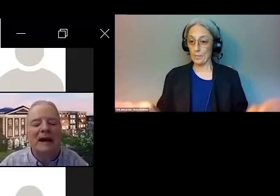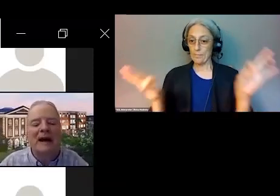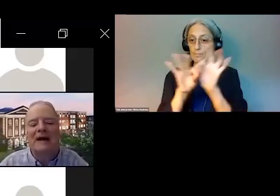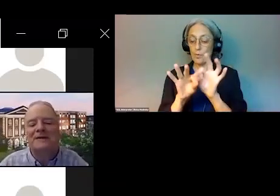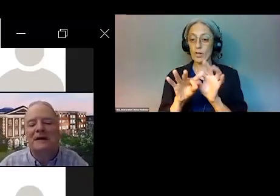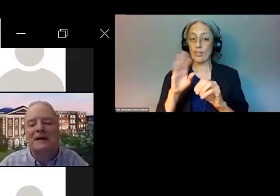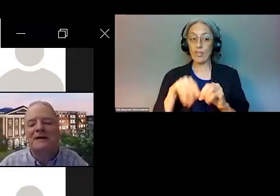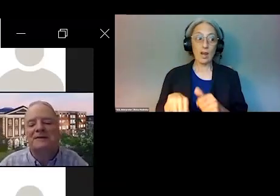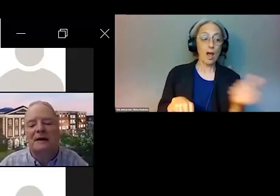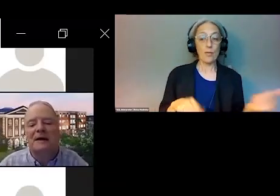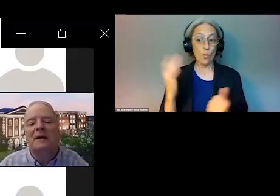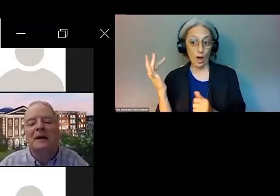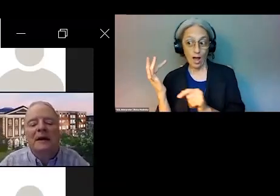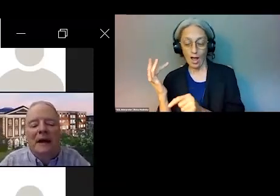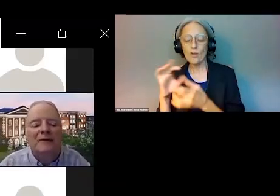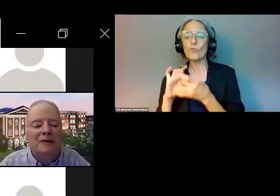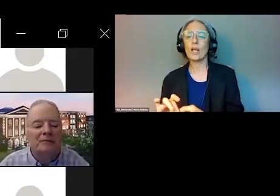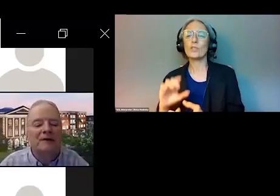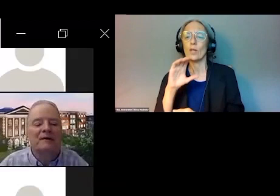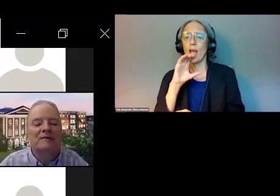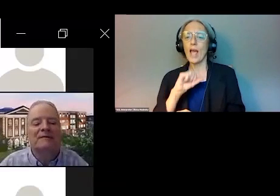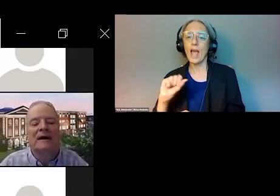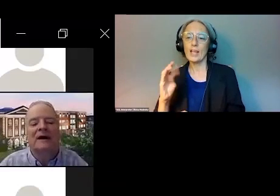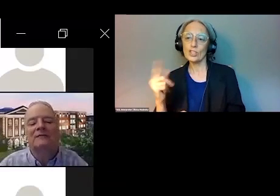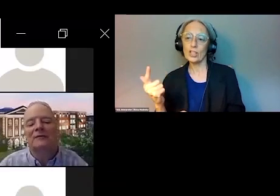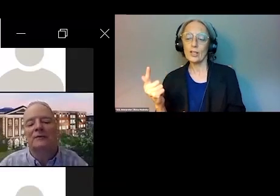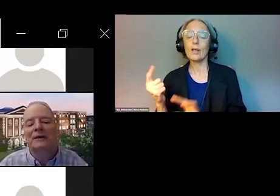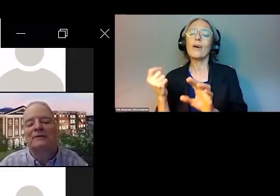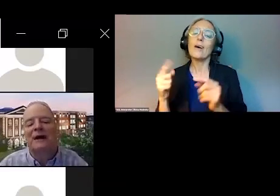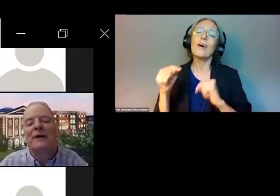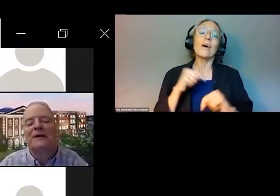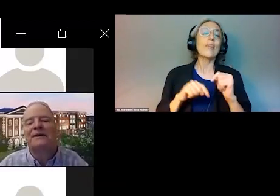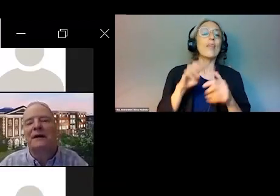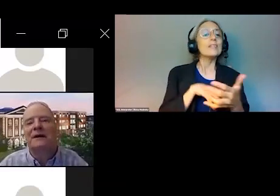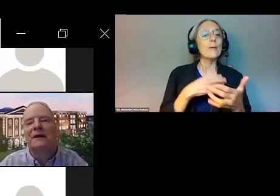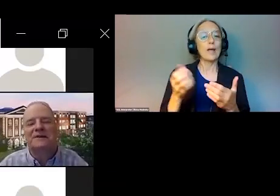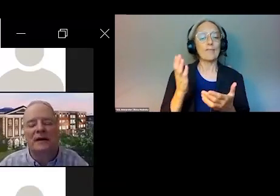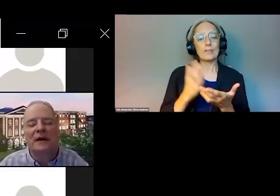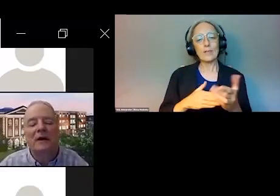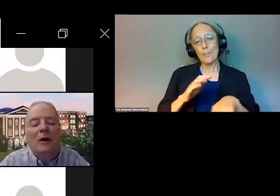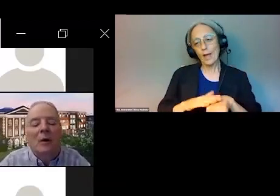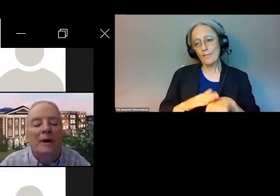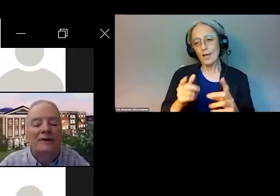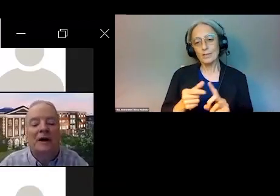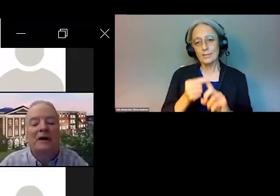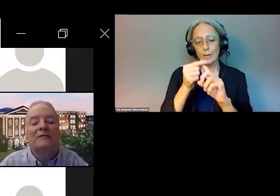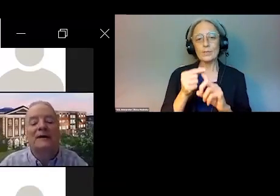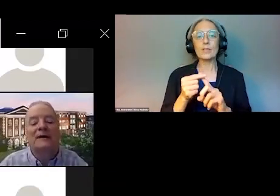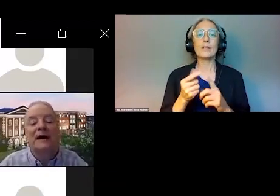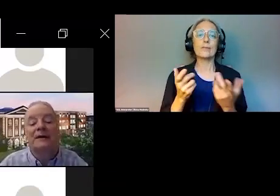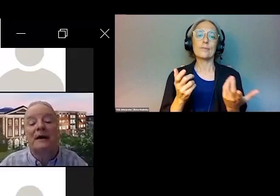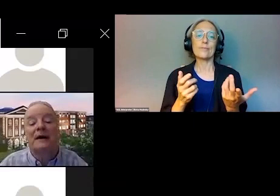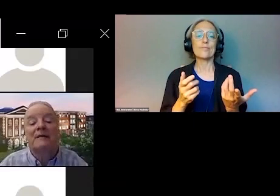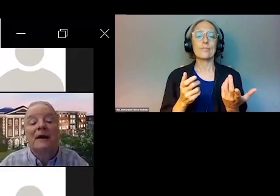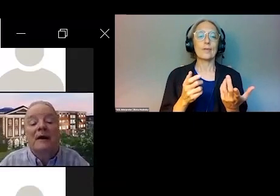aging. And there are some caveats in this table in terms of intervals. We say 1 to 10, it's actually 1